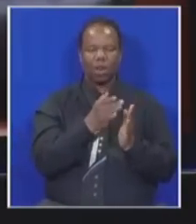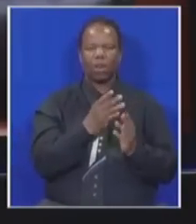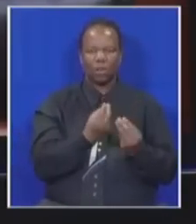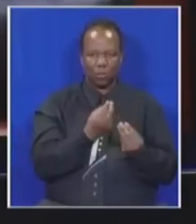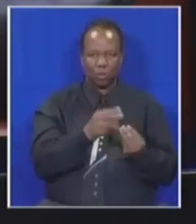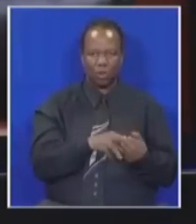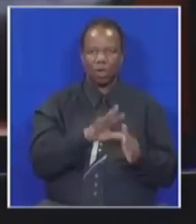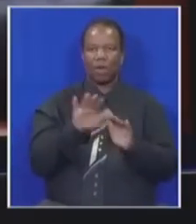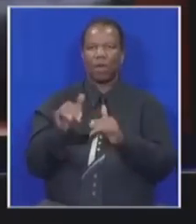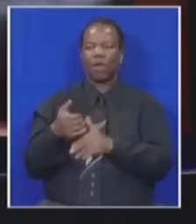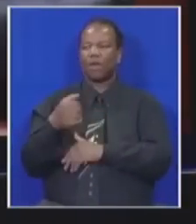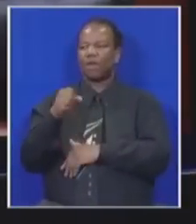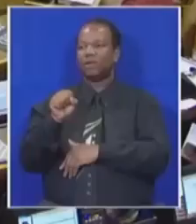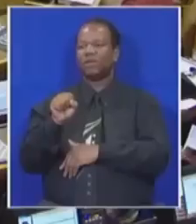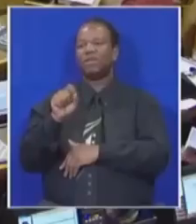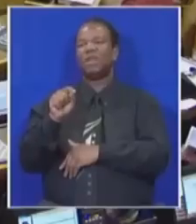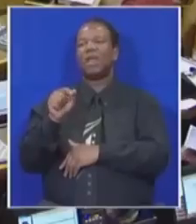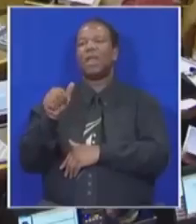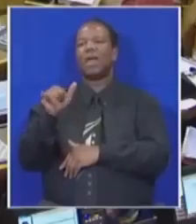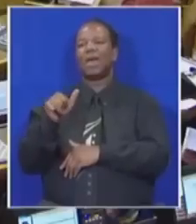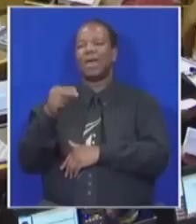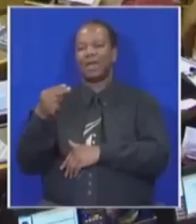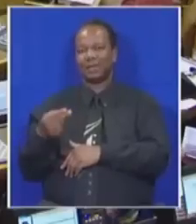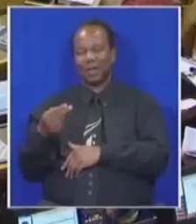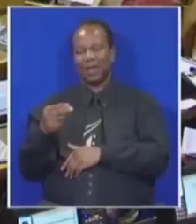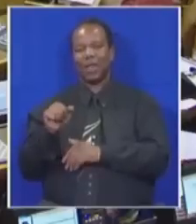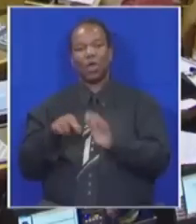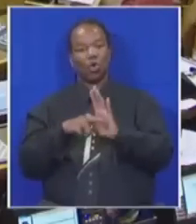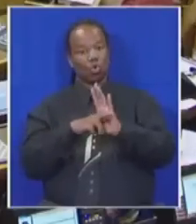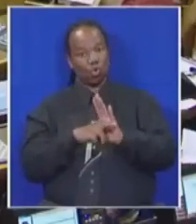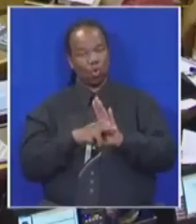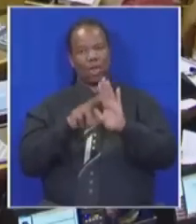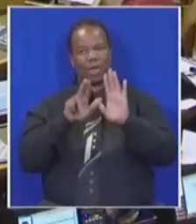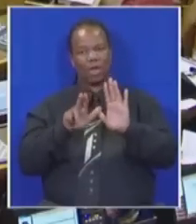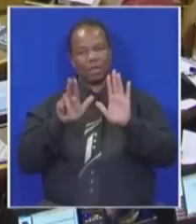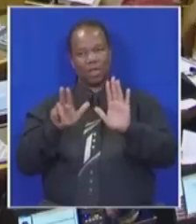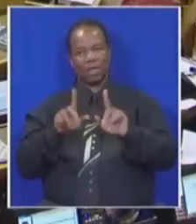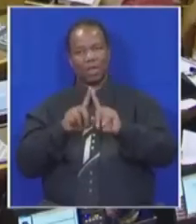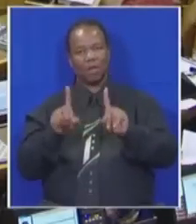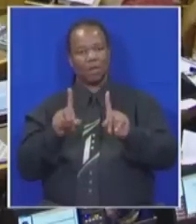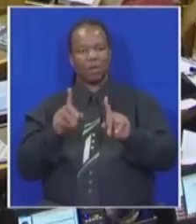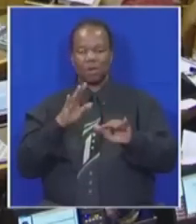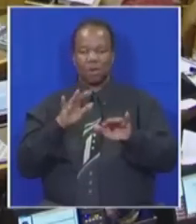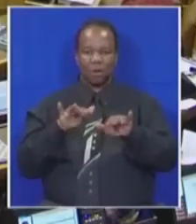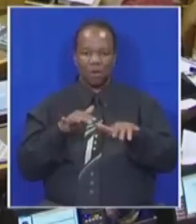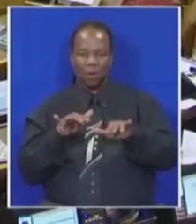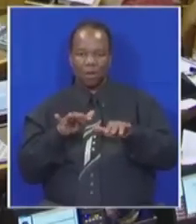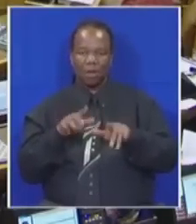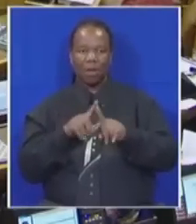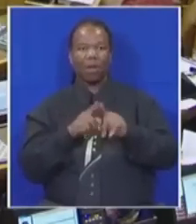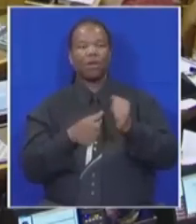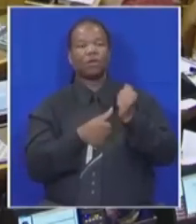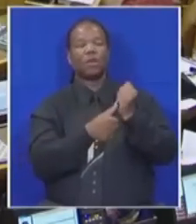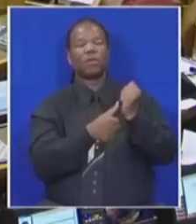Honorable Steenhuisen. House Chair, may I address you in terms of Rule 88? Yes. I think it's quite staggering that the Deputy Minister of Justice doesn't